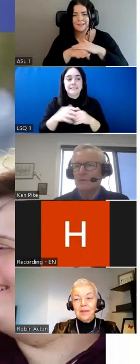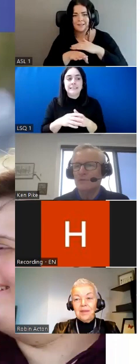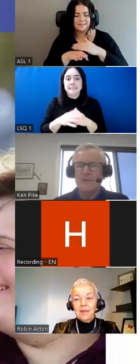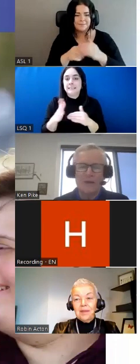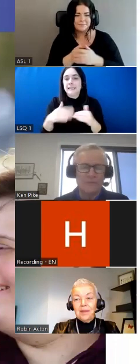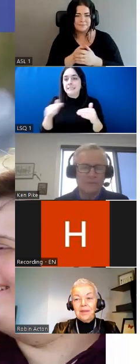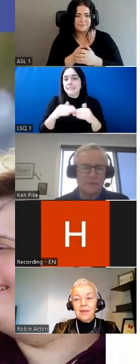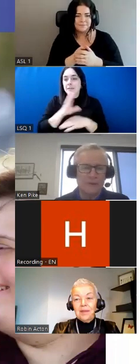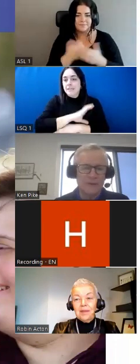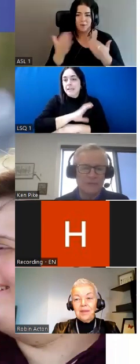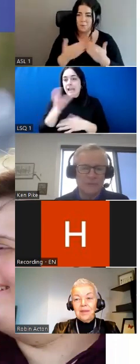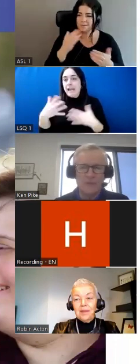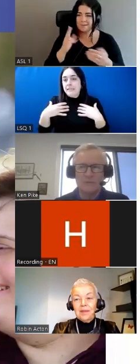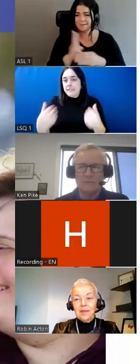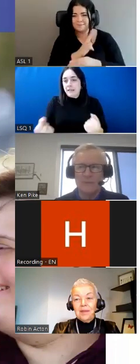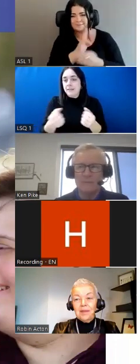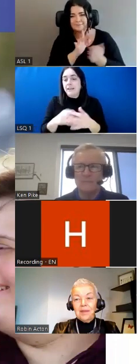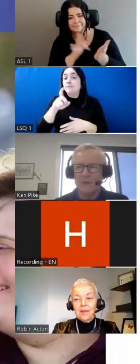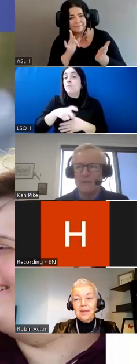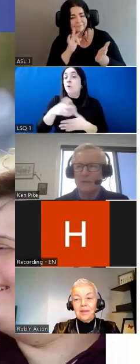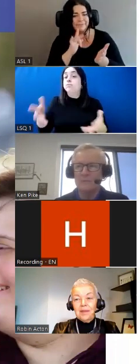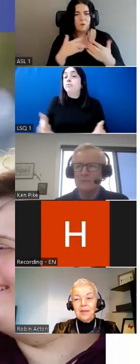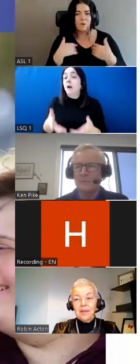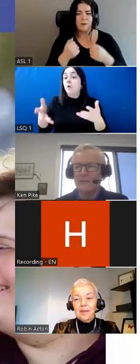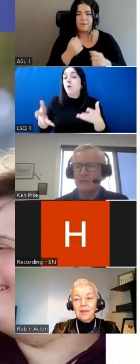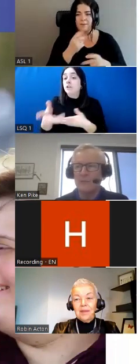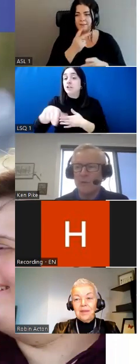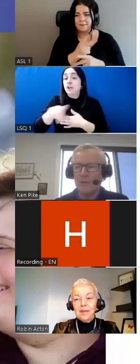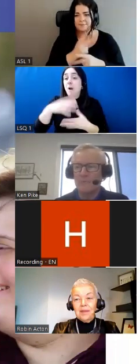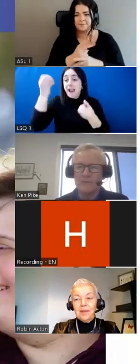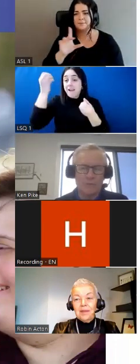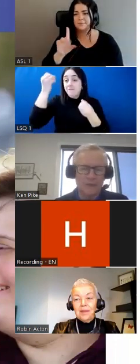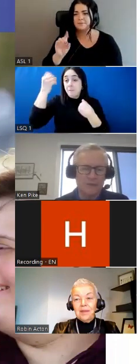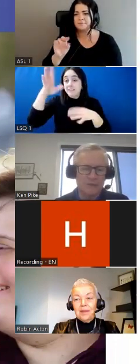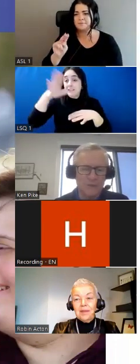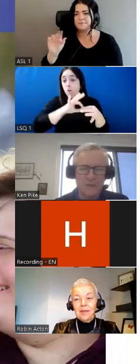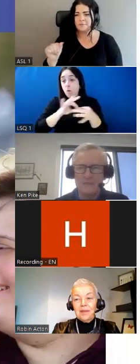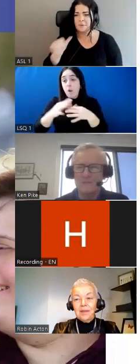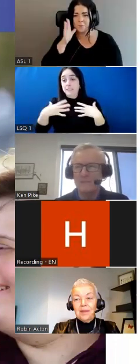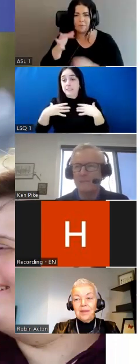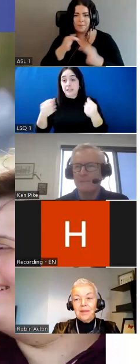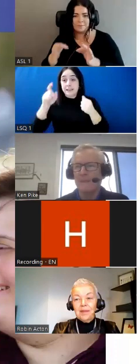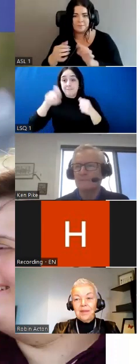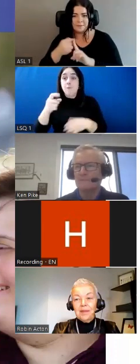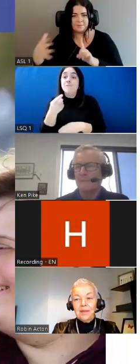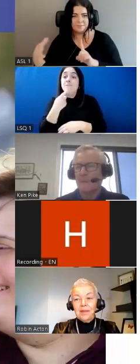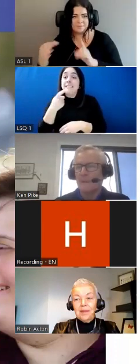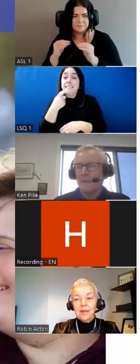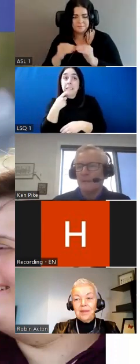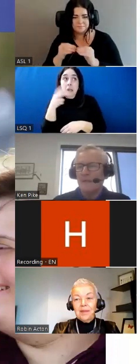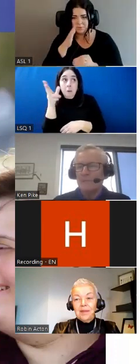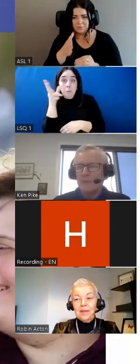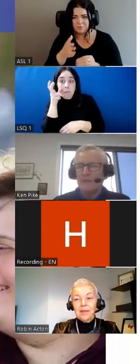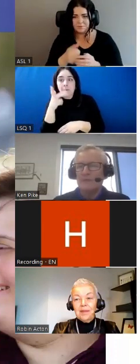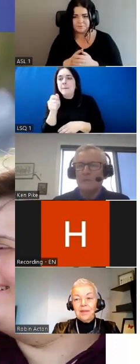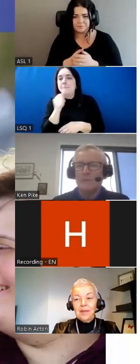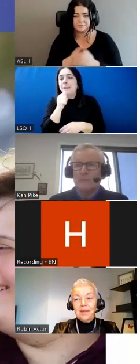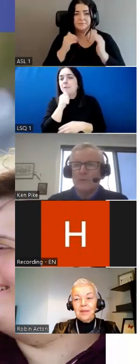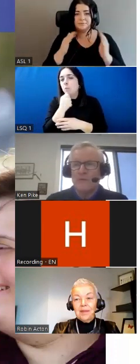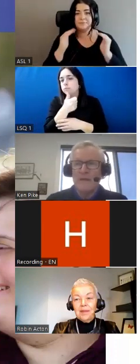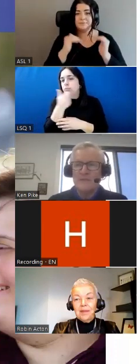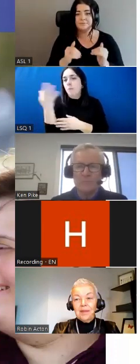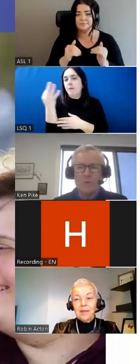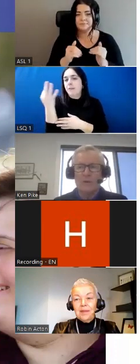to use health information. And Donna will tell you more about this work in a few minutes. Next, we need